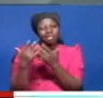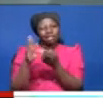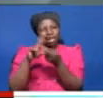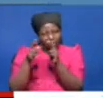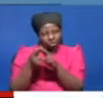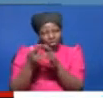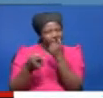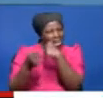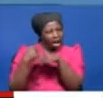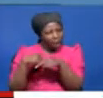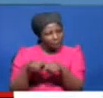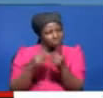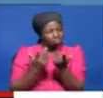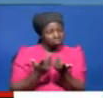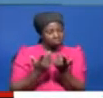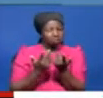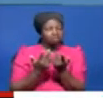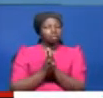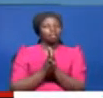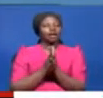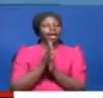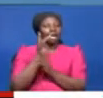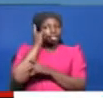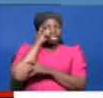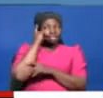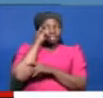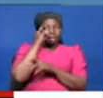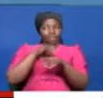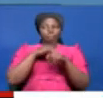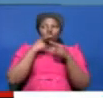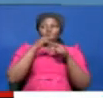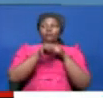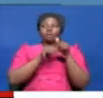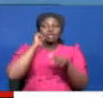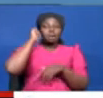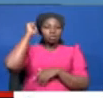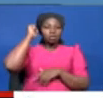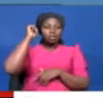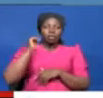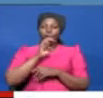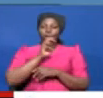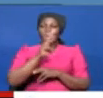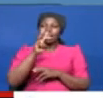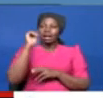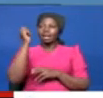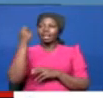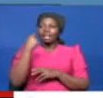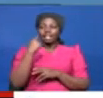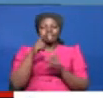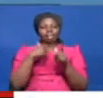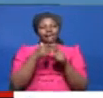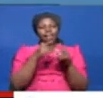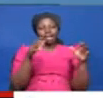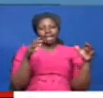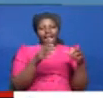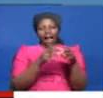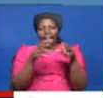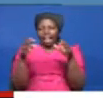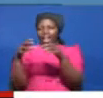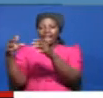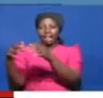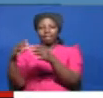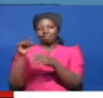Generally, both of those issues actually come into play, especially when we talk about the politics of Western Kenya. Mm-hmm. Then the clanism actually plays quite a big